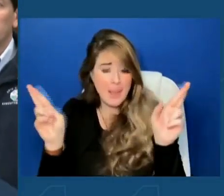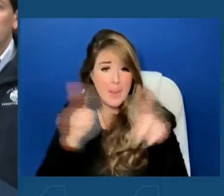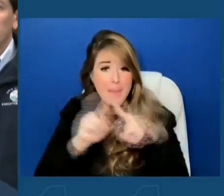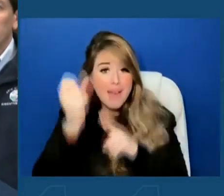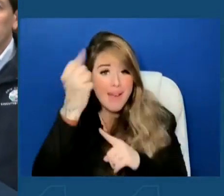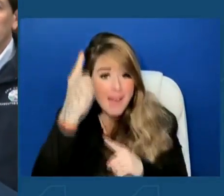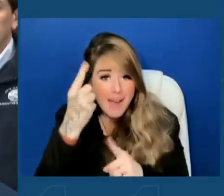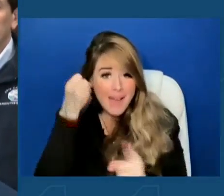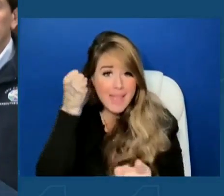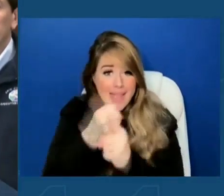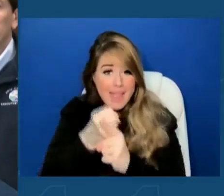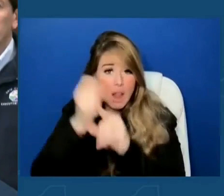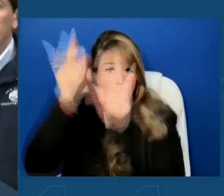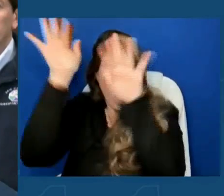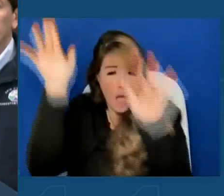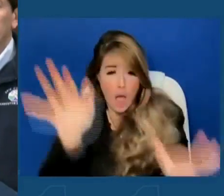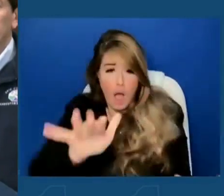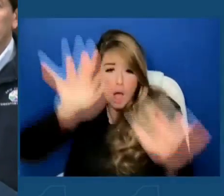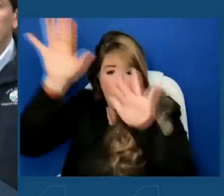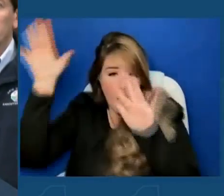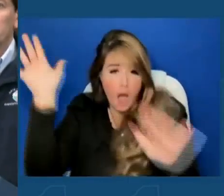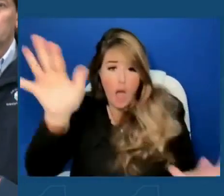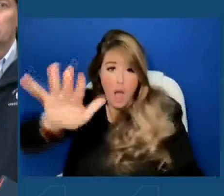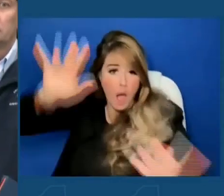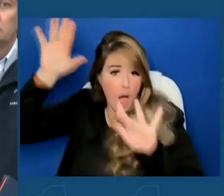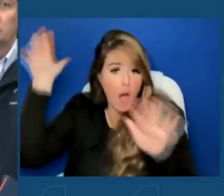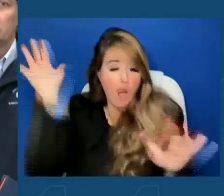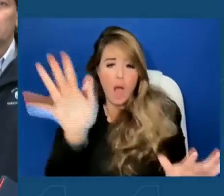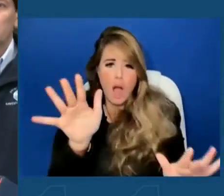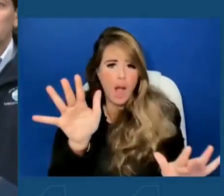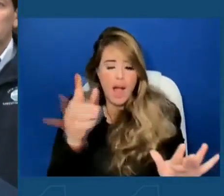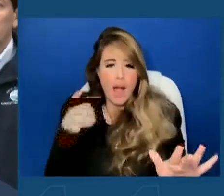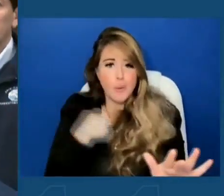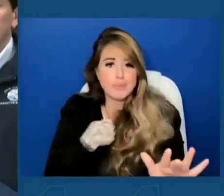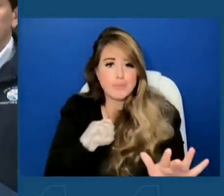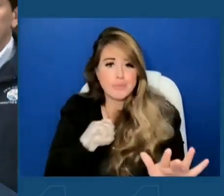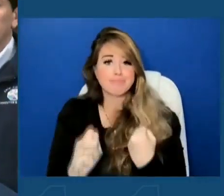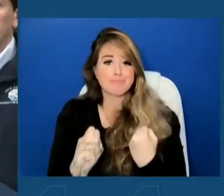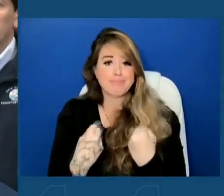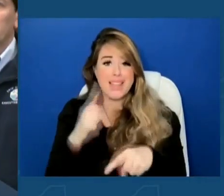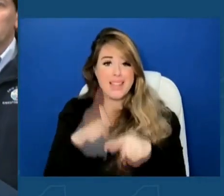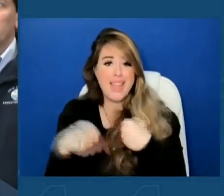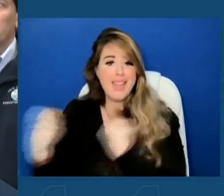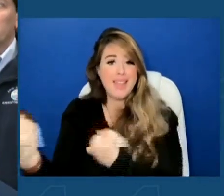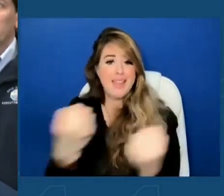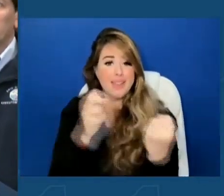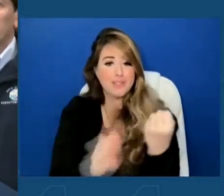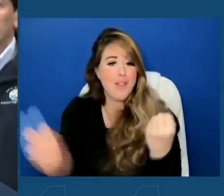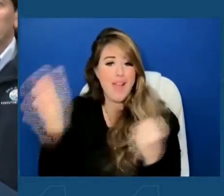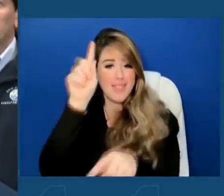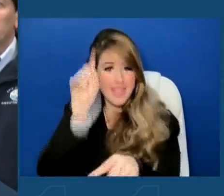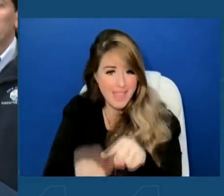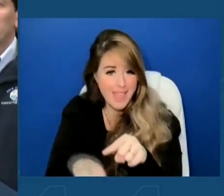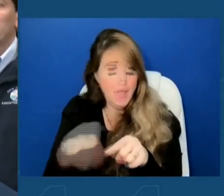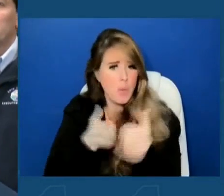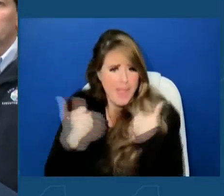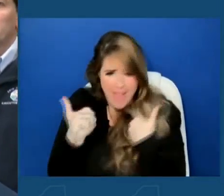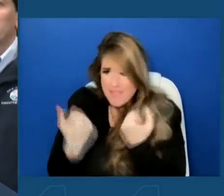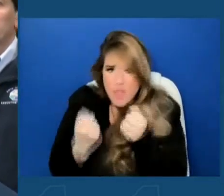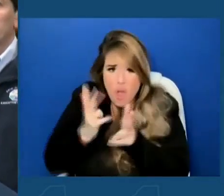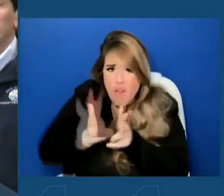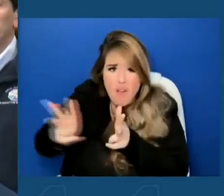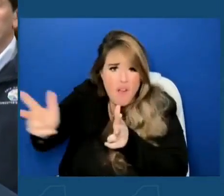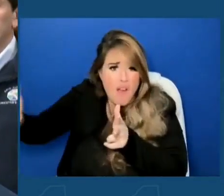the snow started with the ferocity that it hit us with. So you could not safely travel, even though you had enough personnel